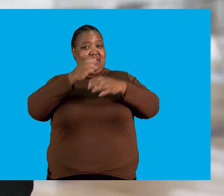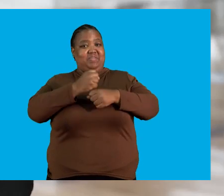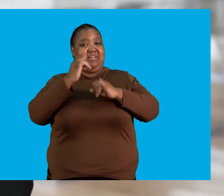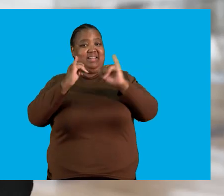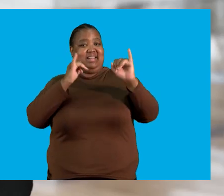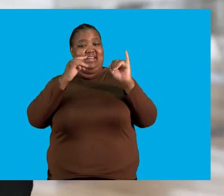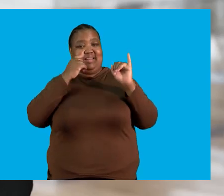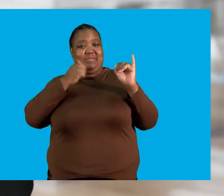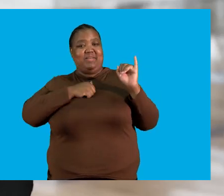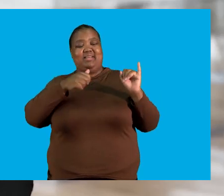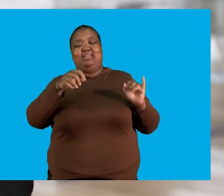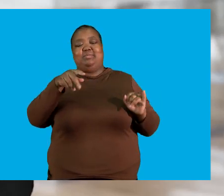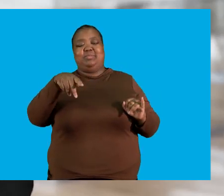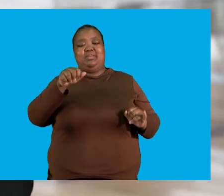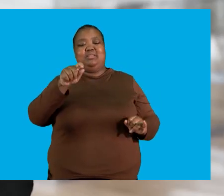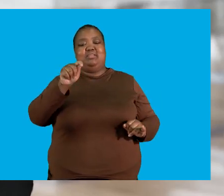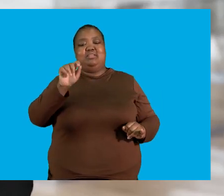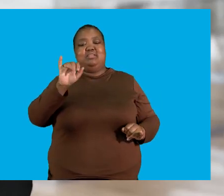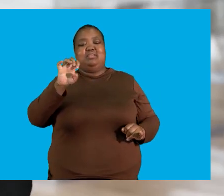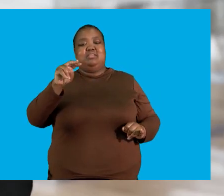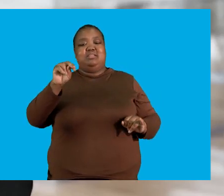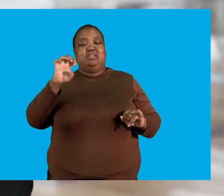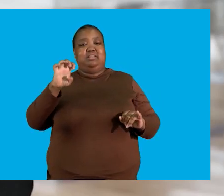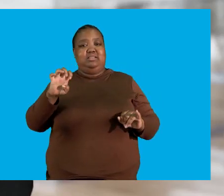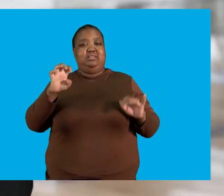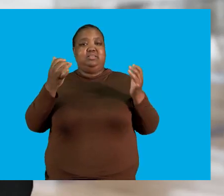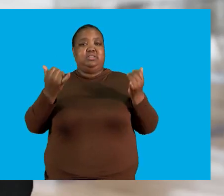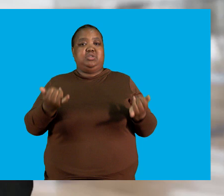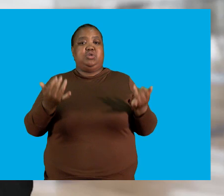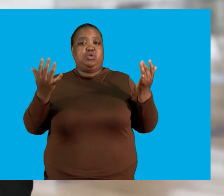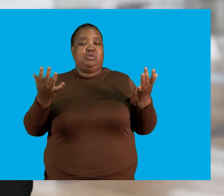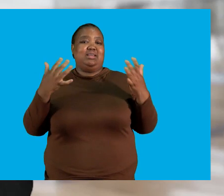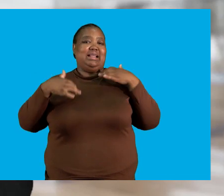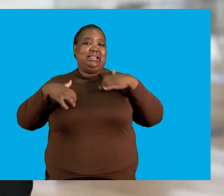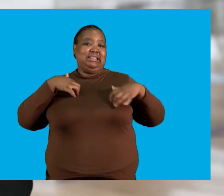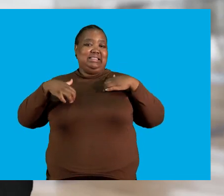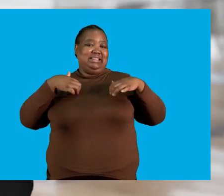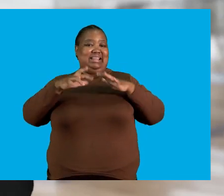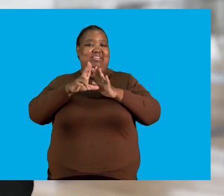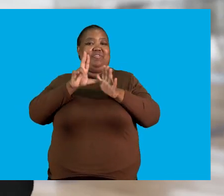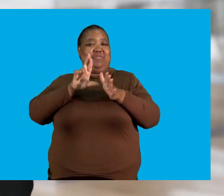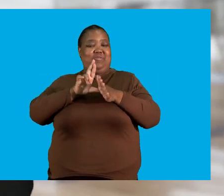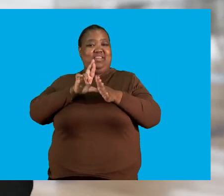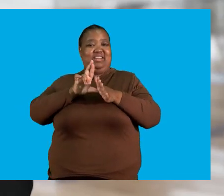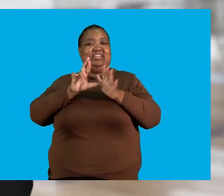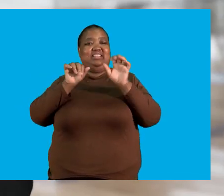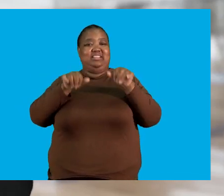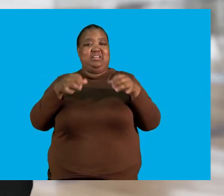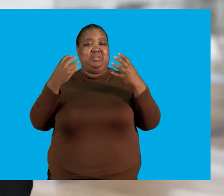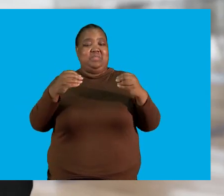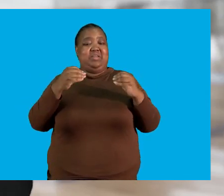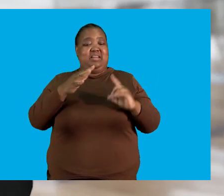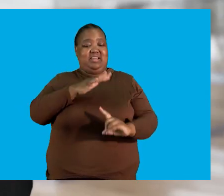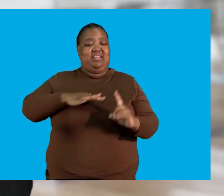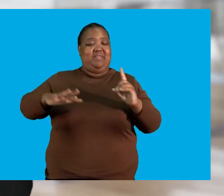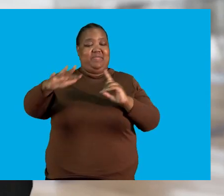Good day, grade 11s. My name is Patience Ngobeni, and I will be taking you through today's exciting revision lesson